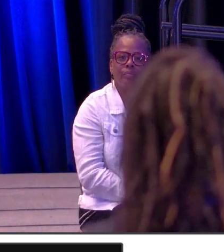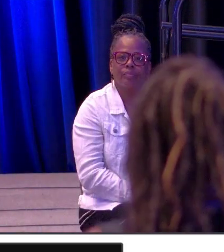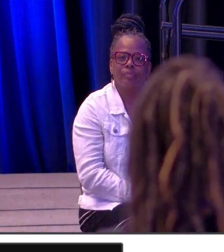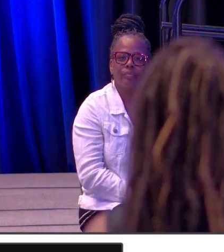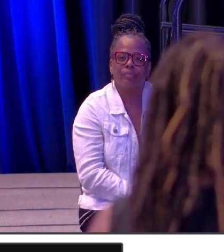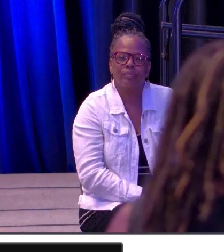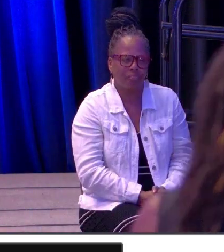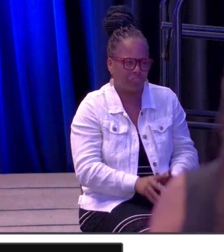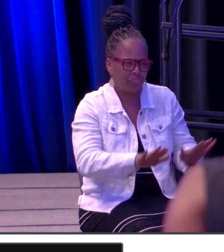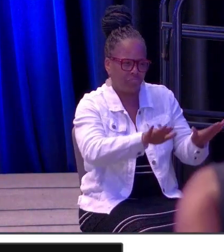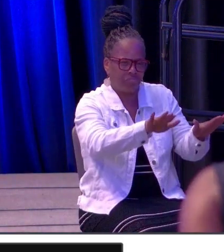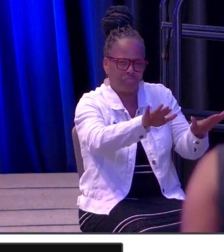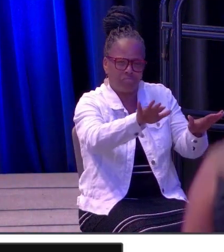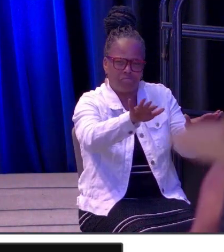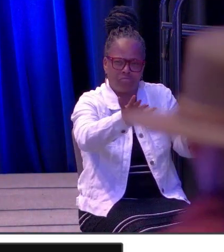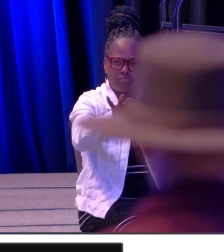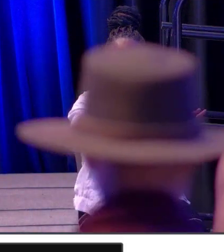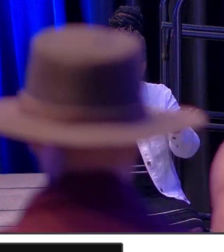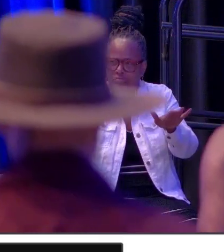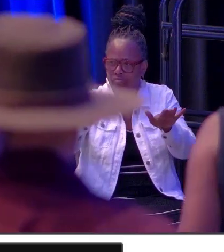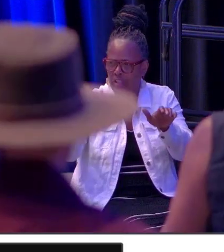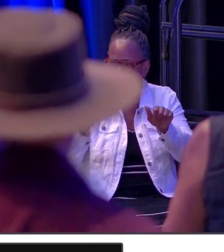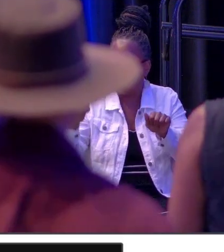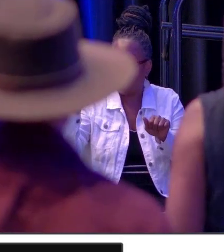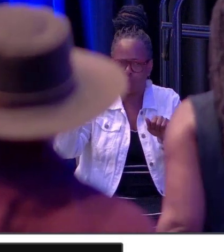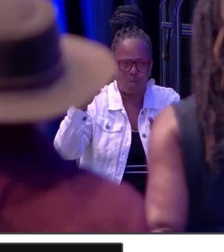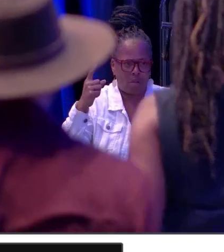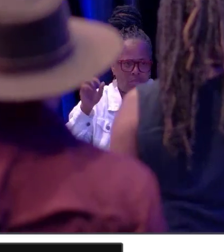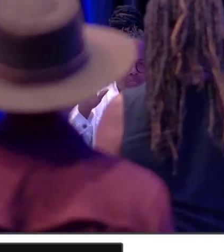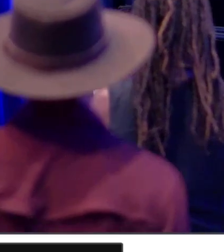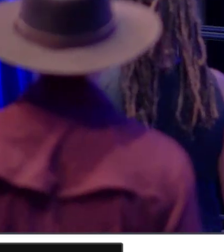I want to make sure everybody gets a chance to do that.